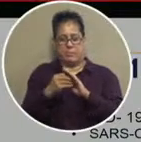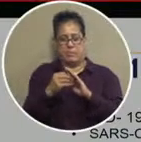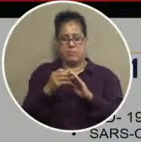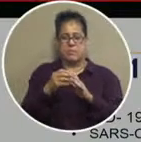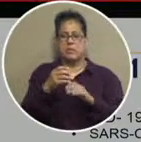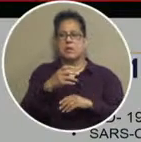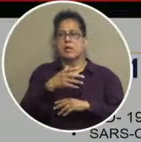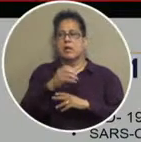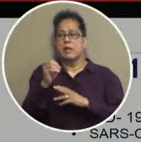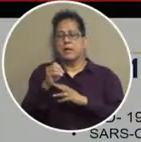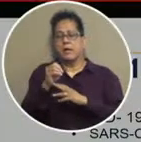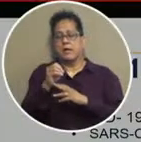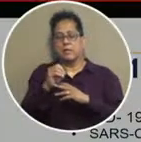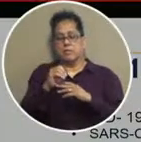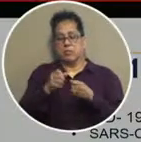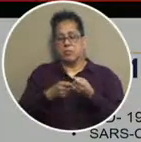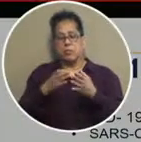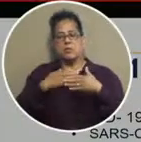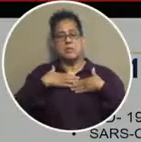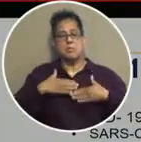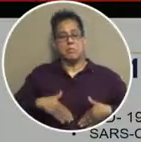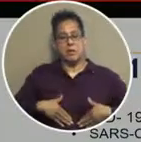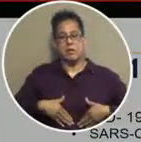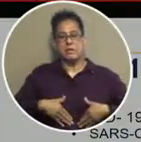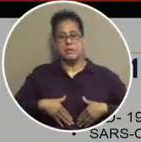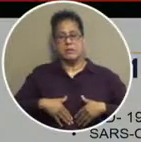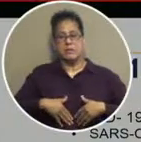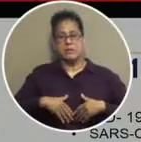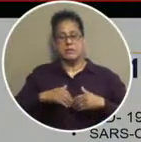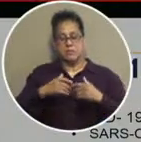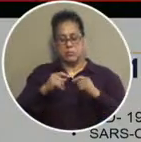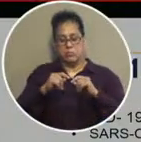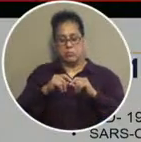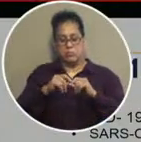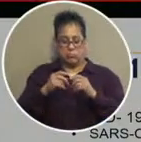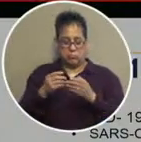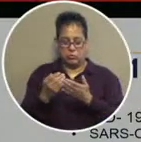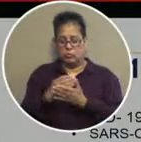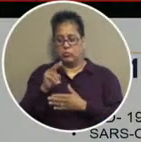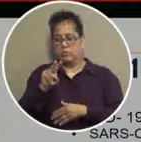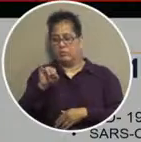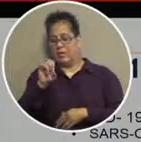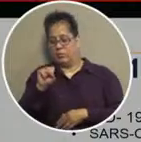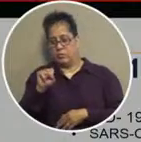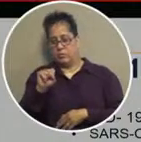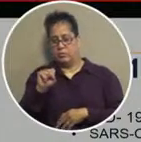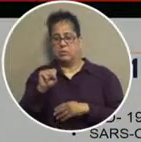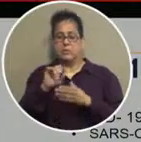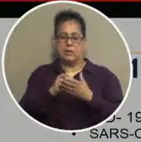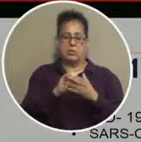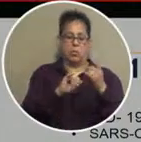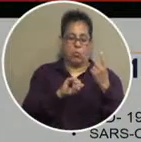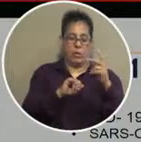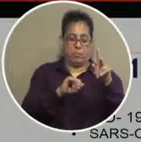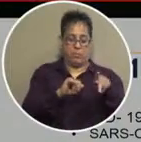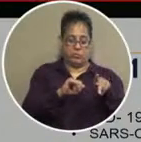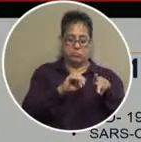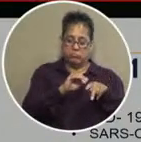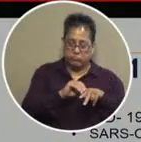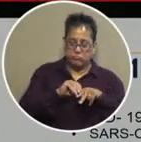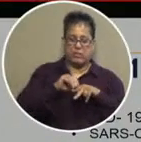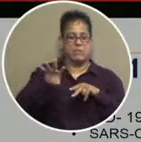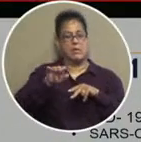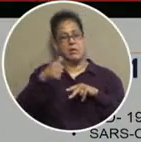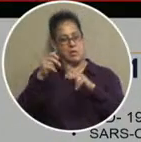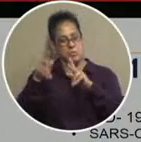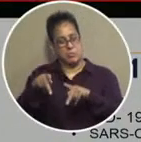the body to shed the virus, new virus, and that's the way that one person can infect the other